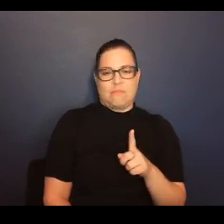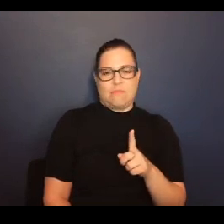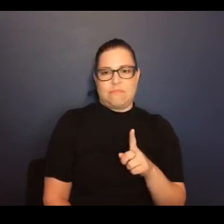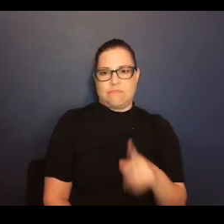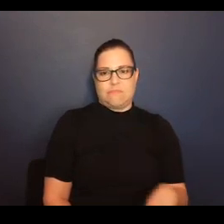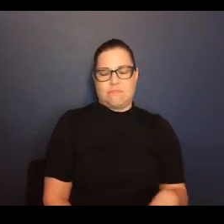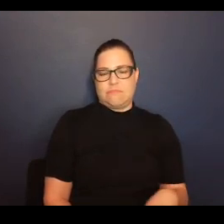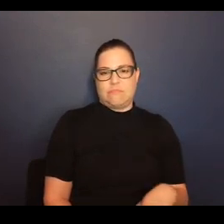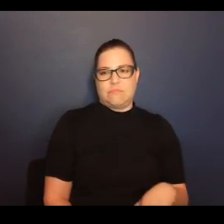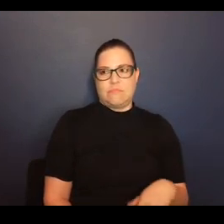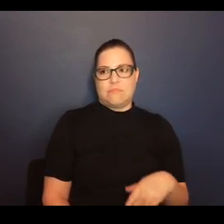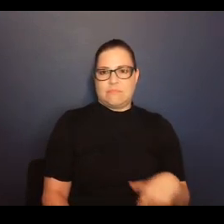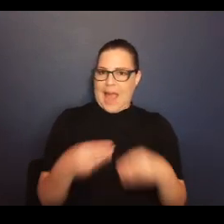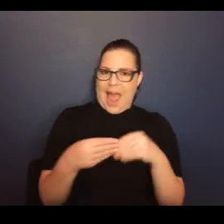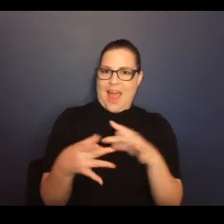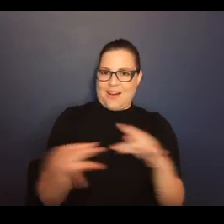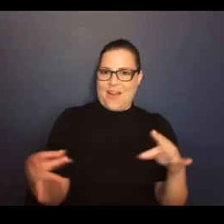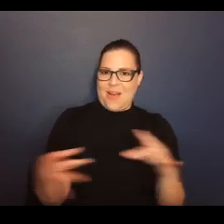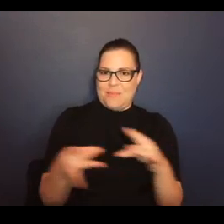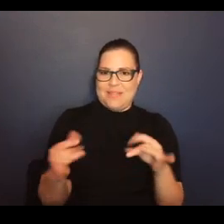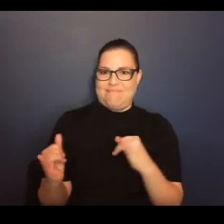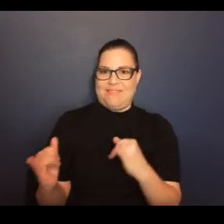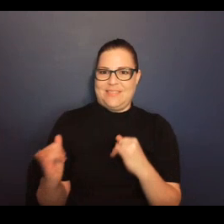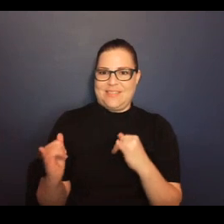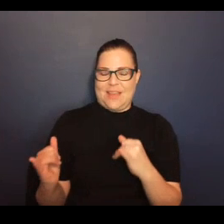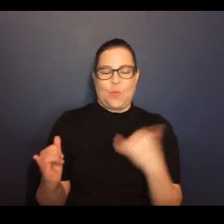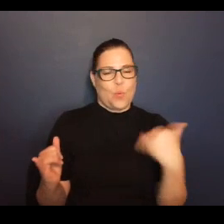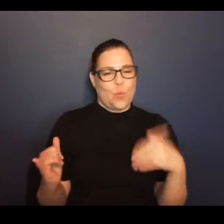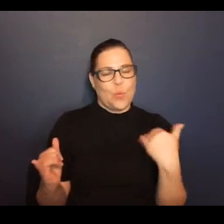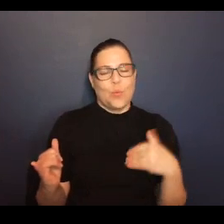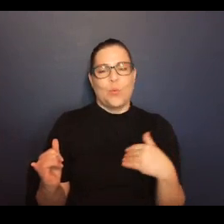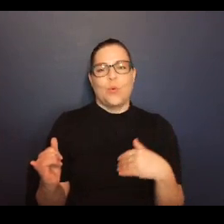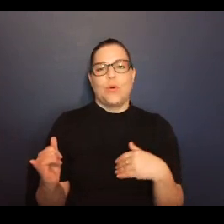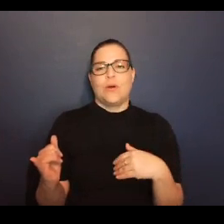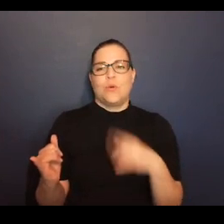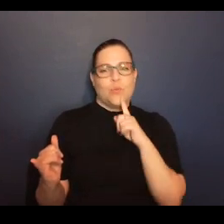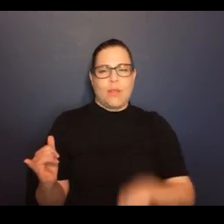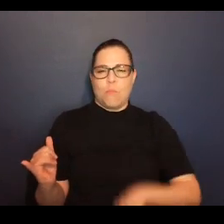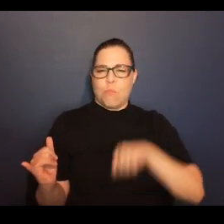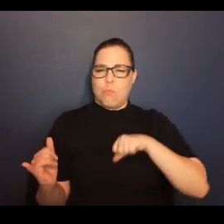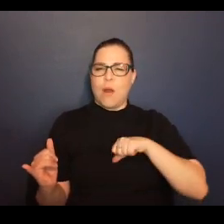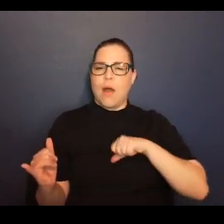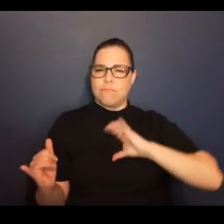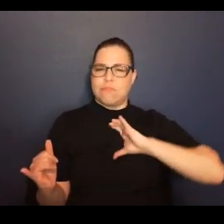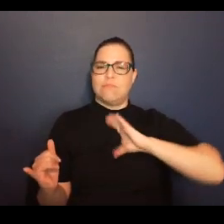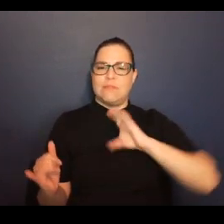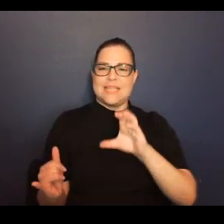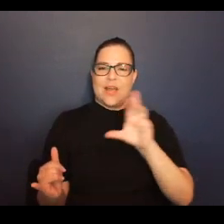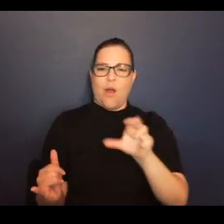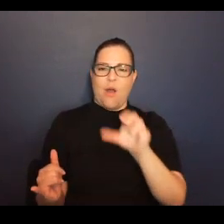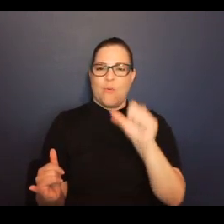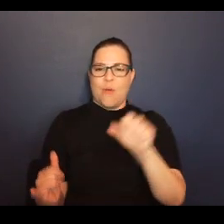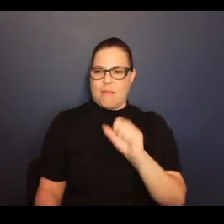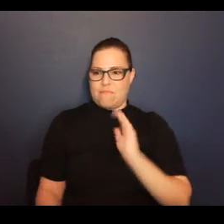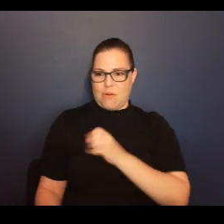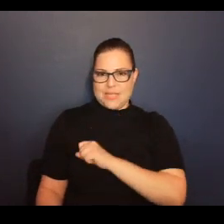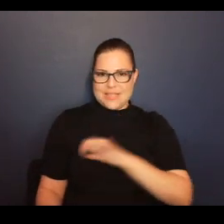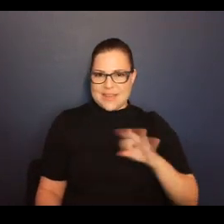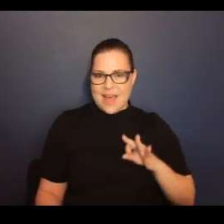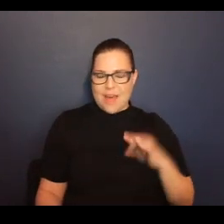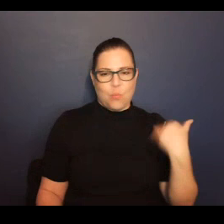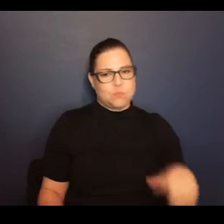Speak on what my colleague said, you know, everyone is always so proud of the CRA and the staff and everything they